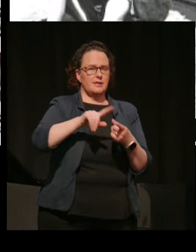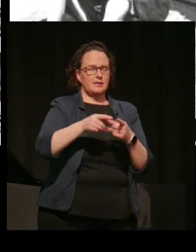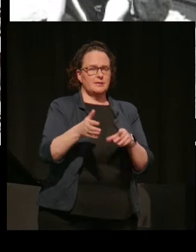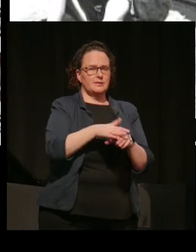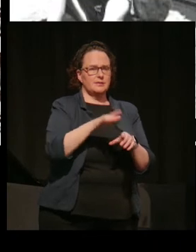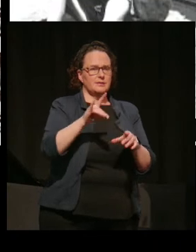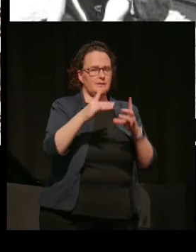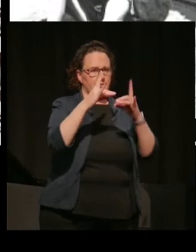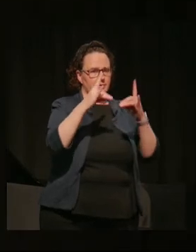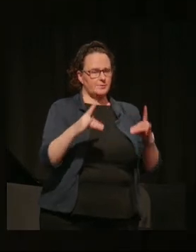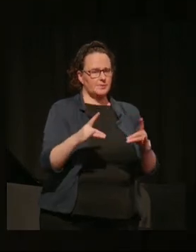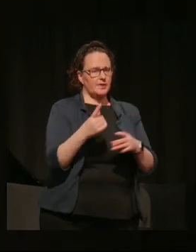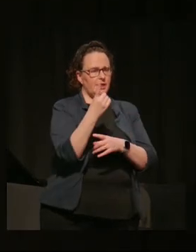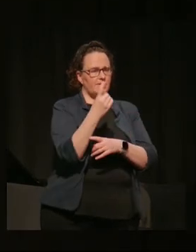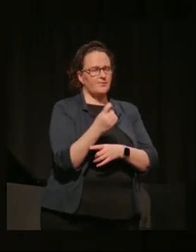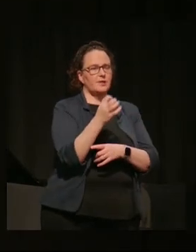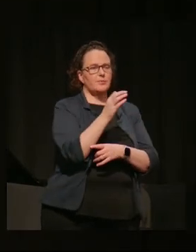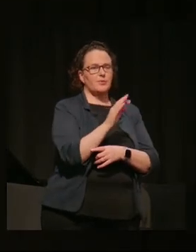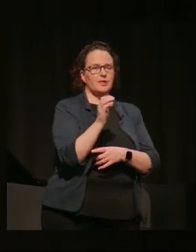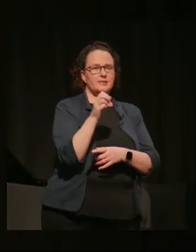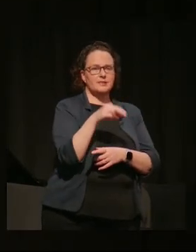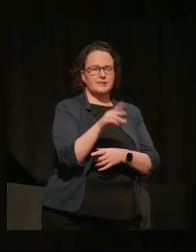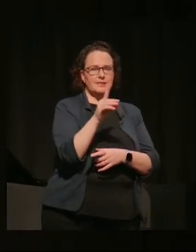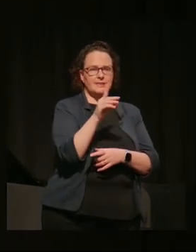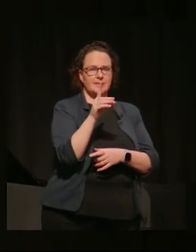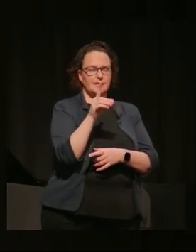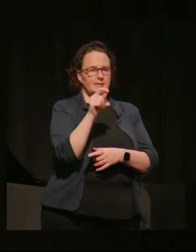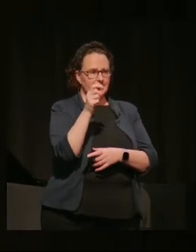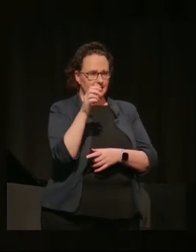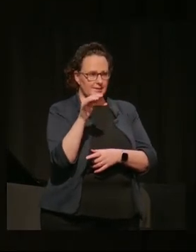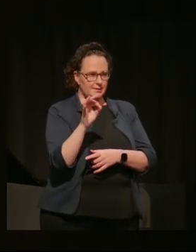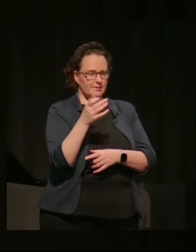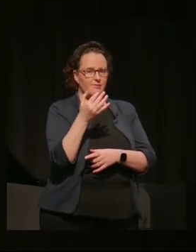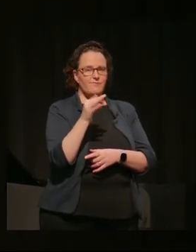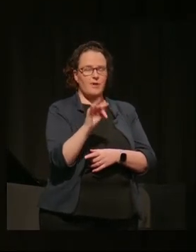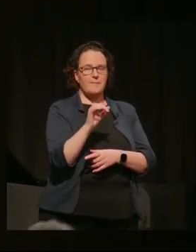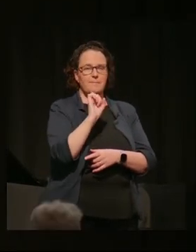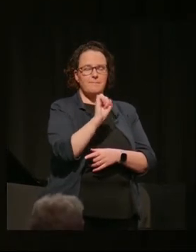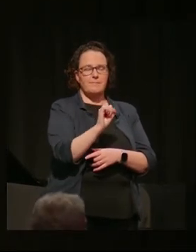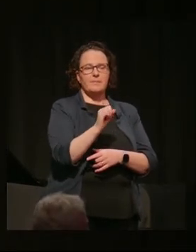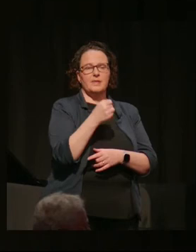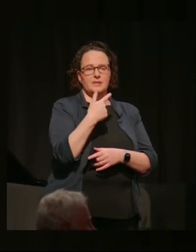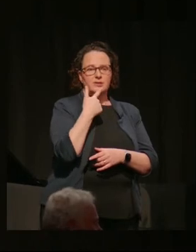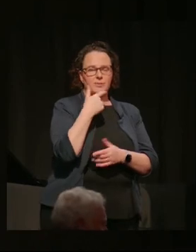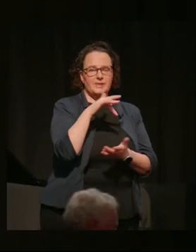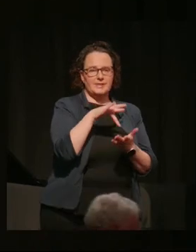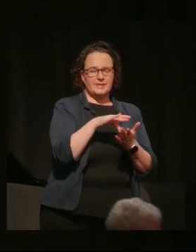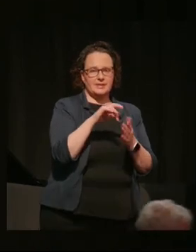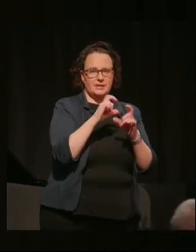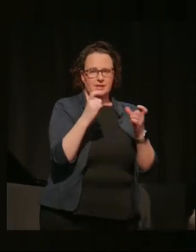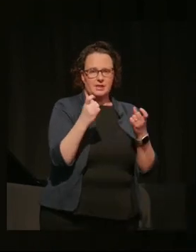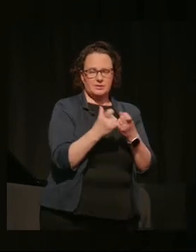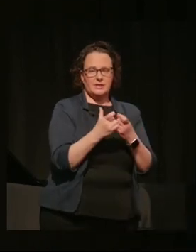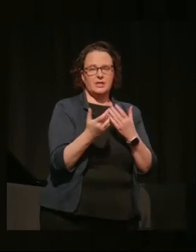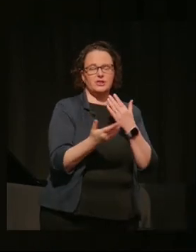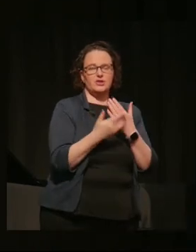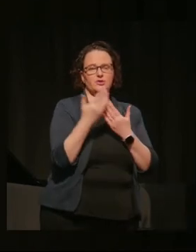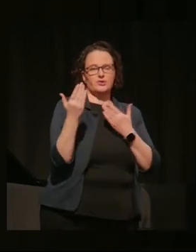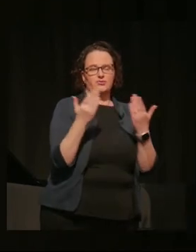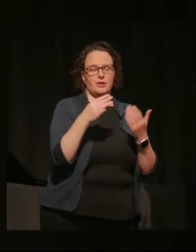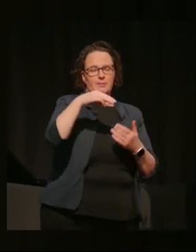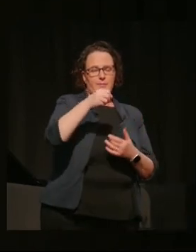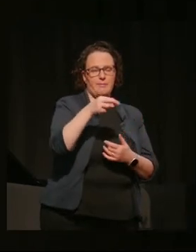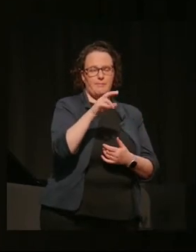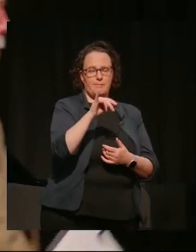Brendan Teeling from Dublin City Council to give his reading. Youth reader Maria Rimaszewska will read from